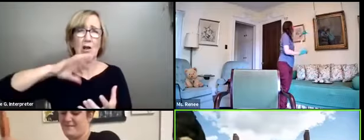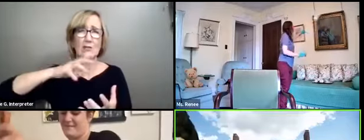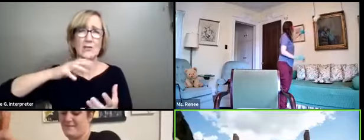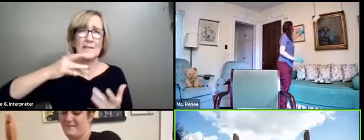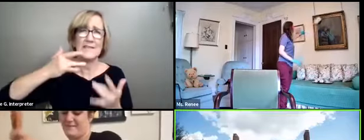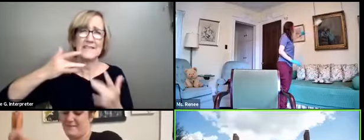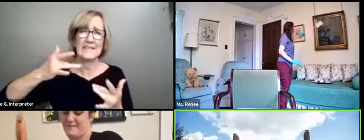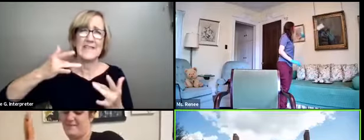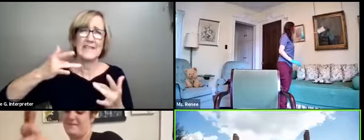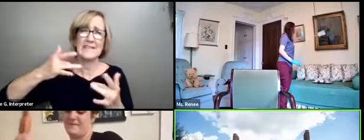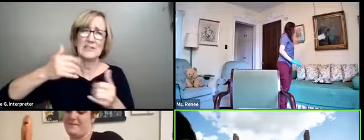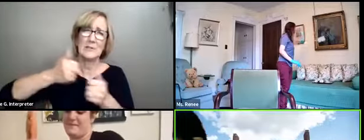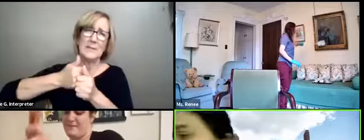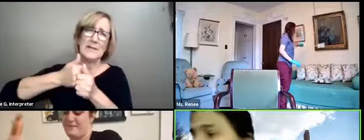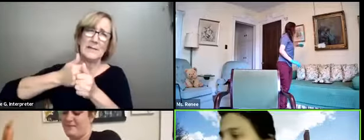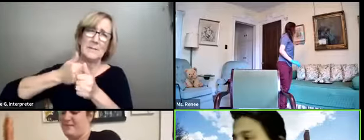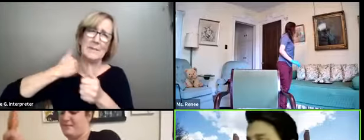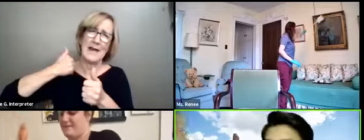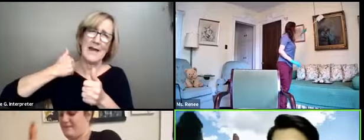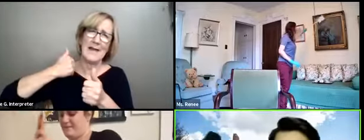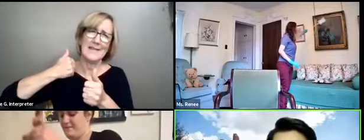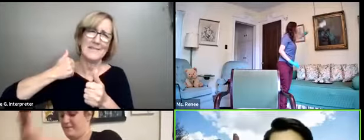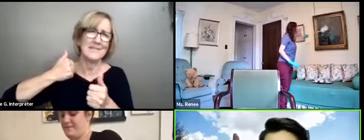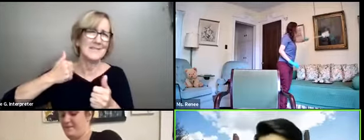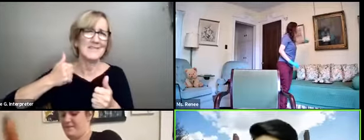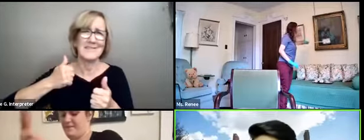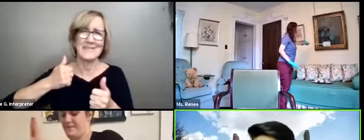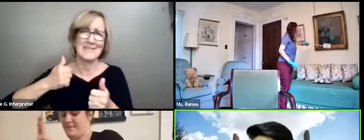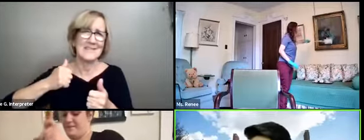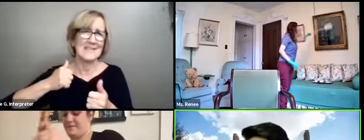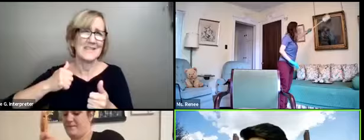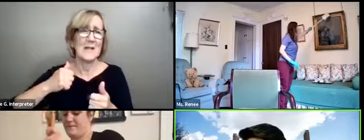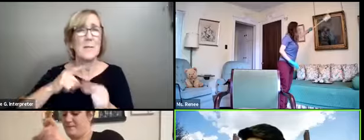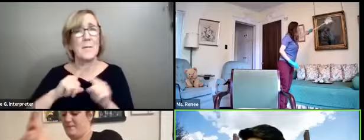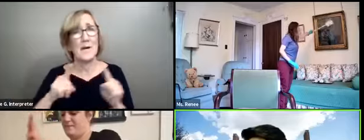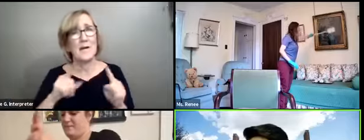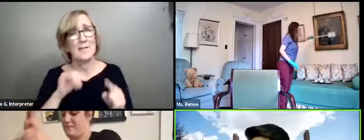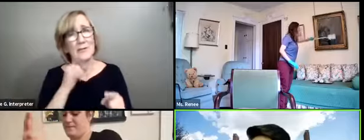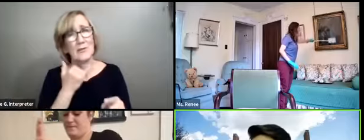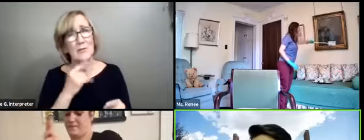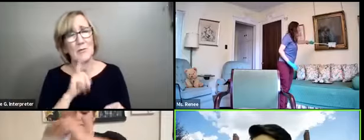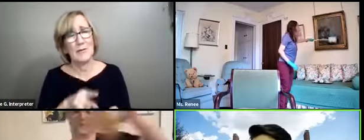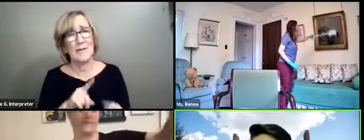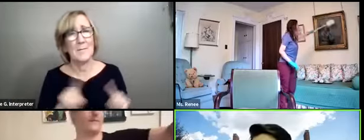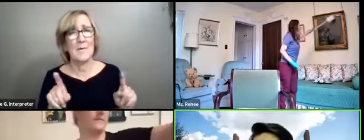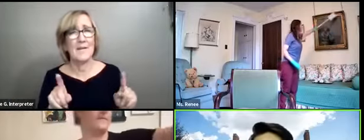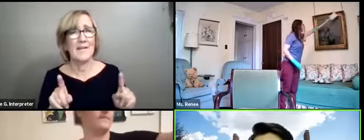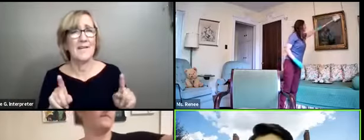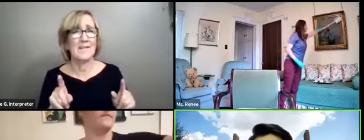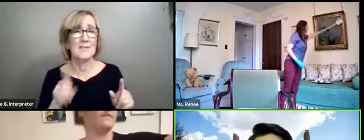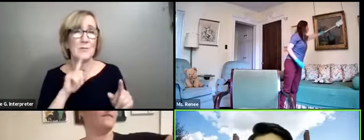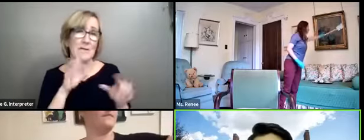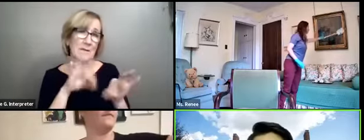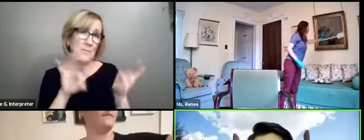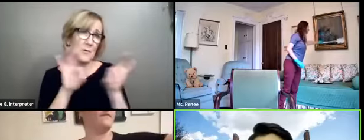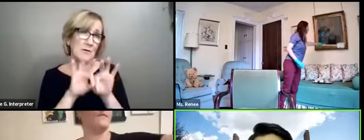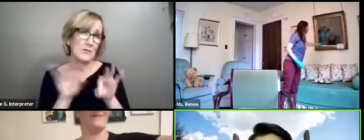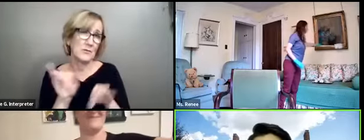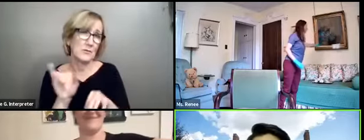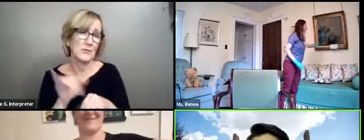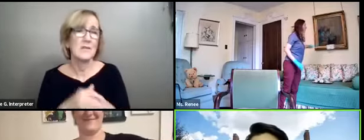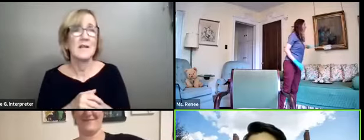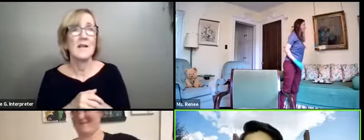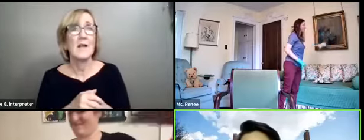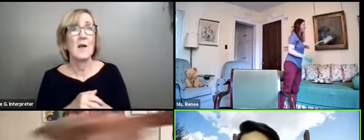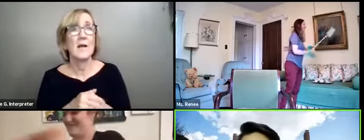so far down my list of things to do, but it shouldn't fall down because it's just as important. All right. We're